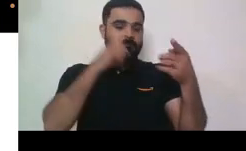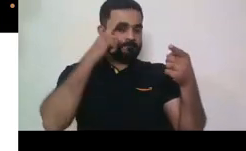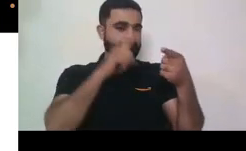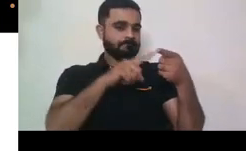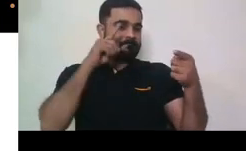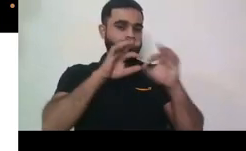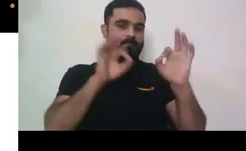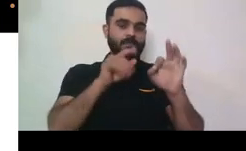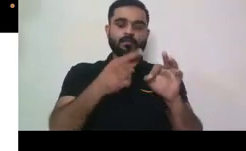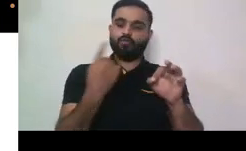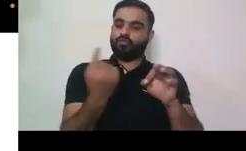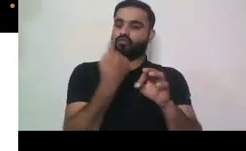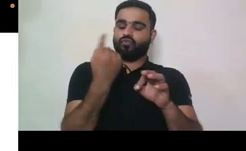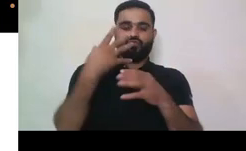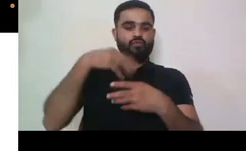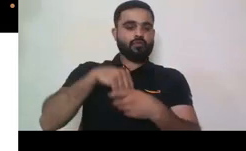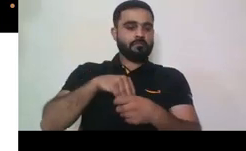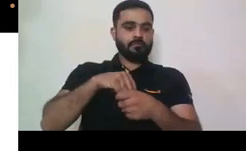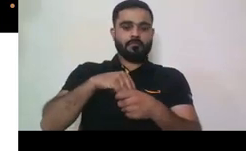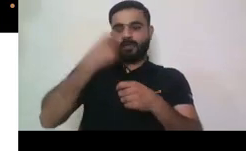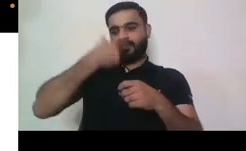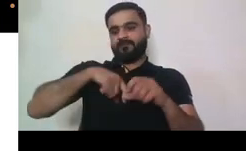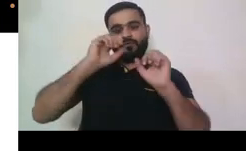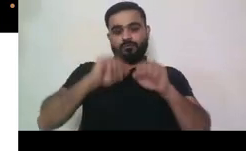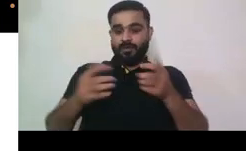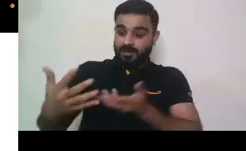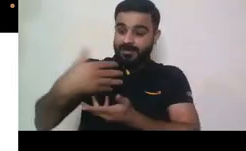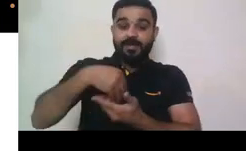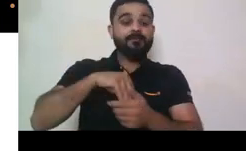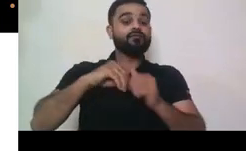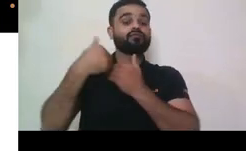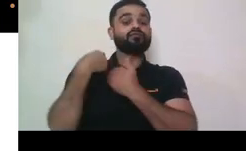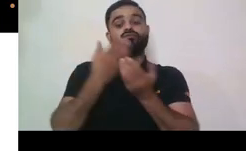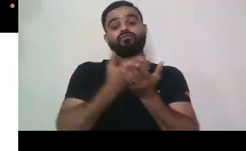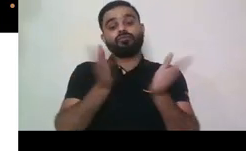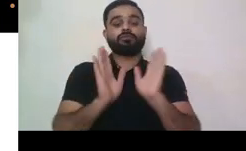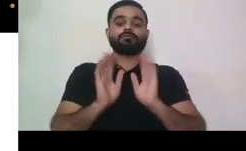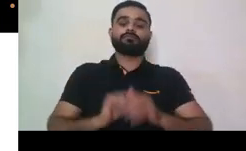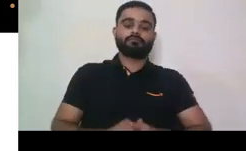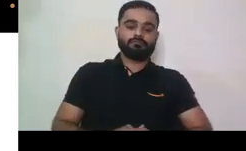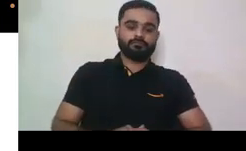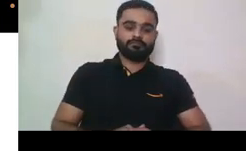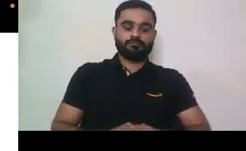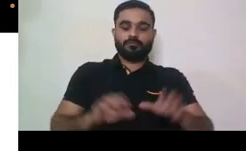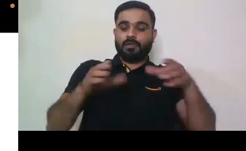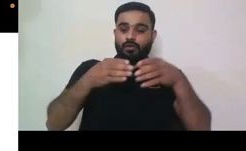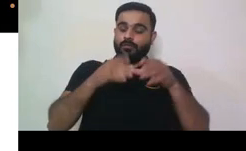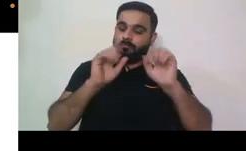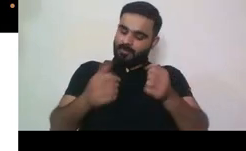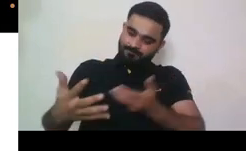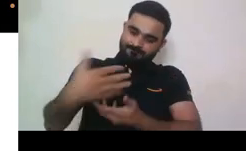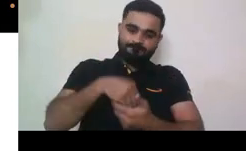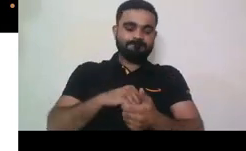It is not the sole responsibility of an individual, but it is a collective responsibility for everyone. We as a group have to collectively